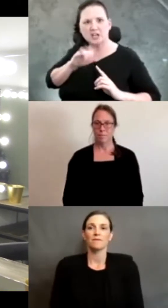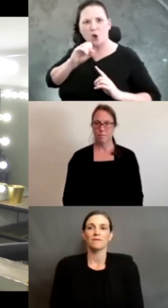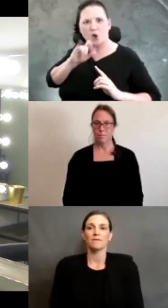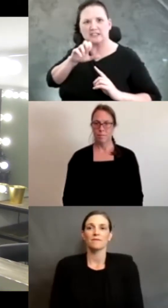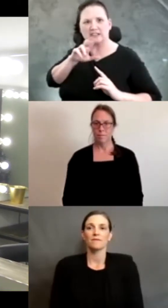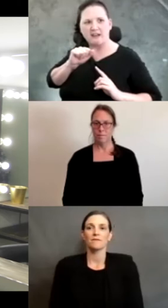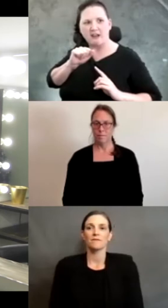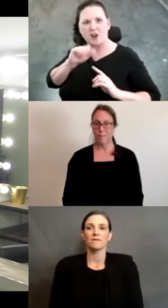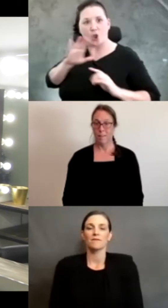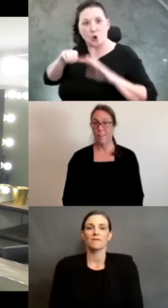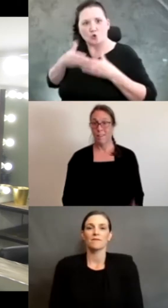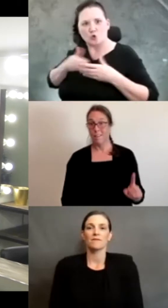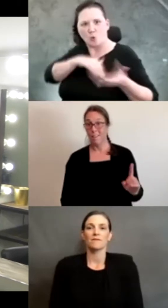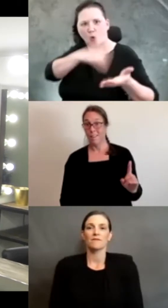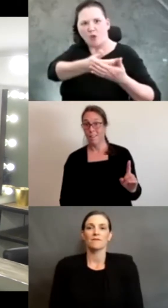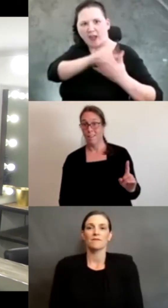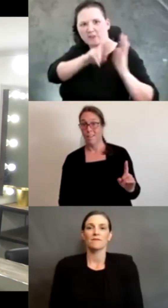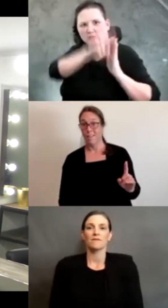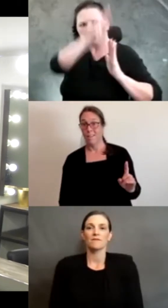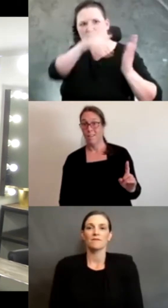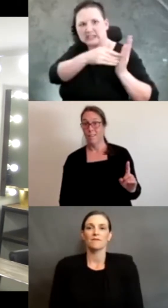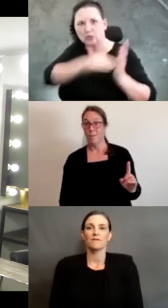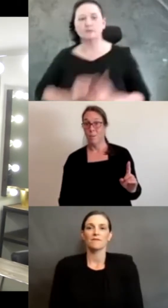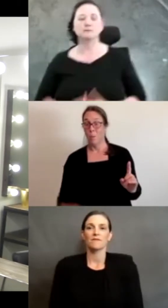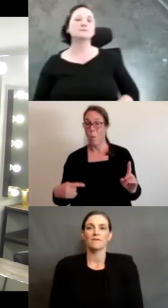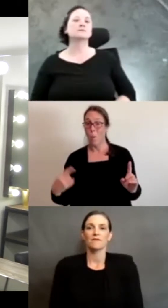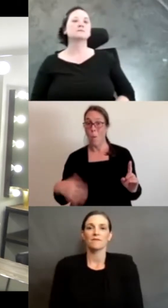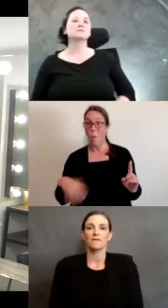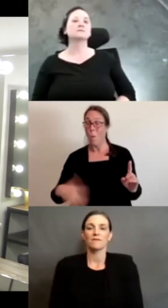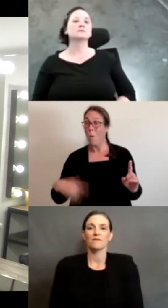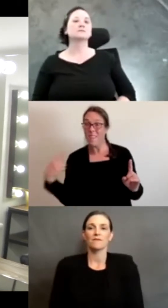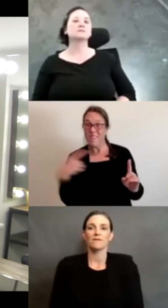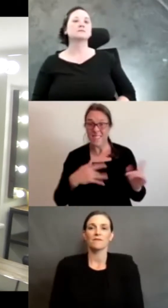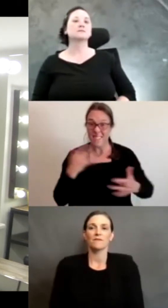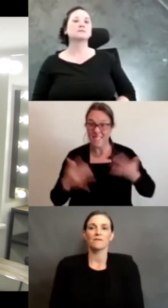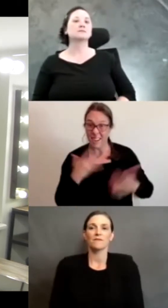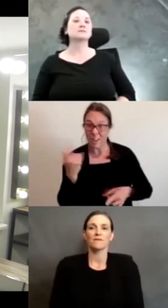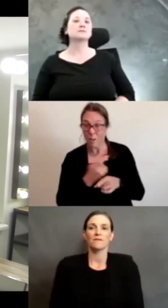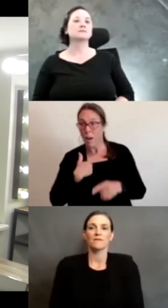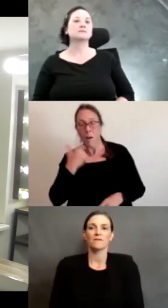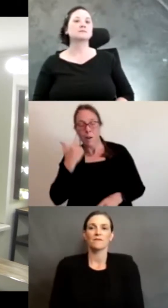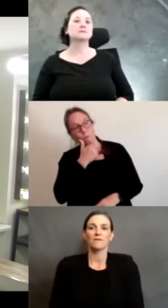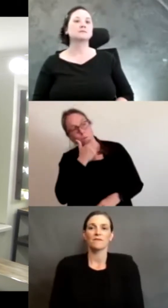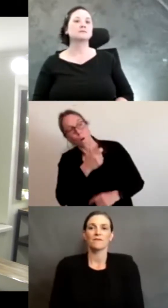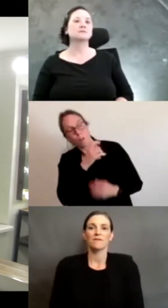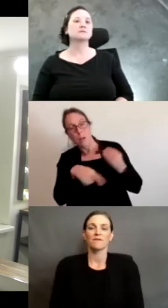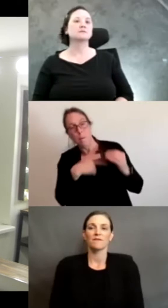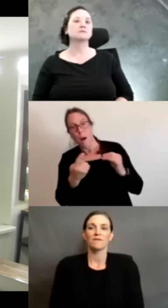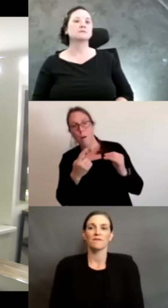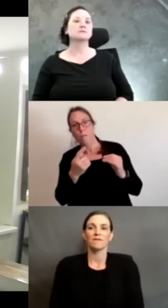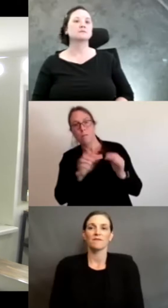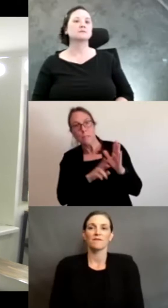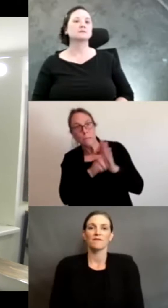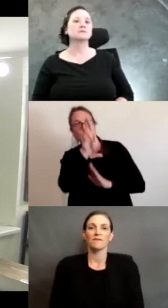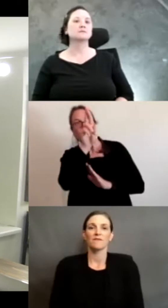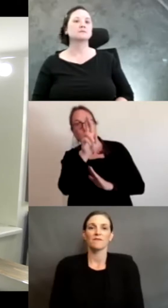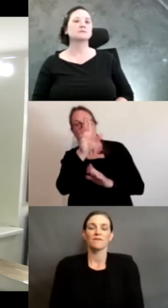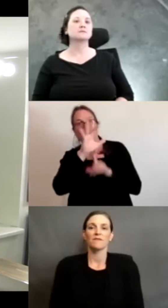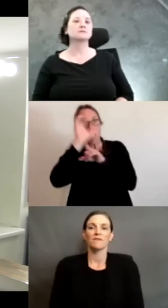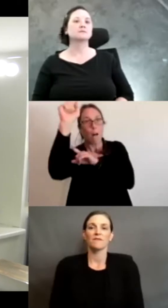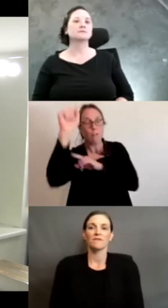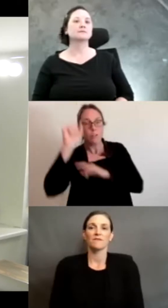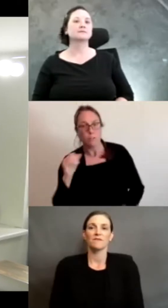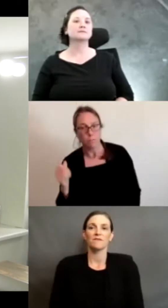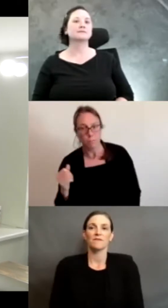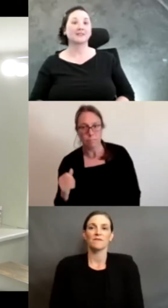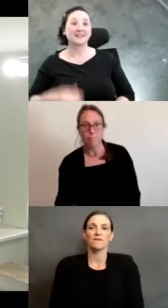exciting, huh? All the news about the space launch, I was just watching it. I know. My senior year science class